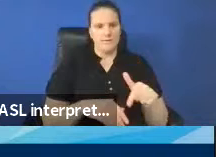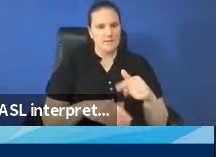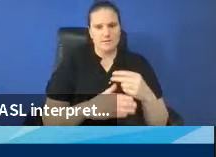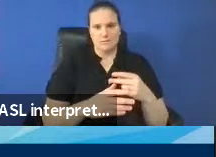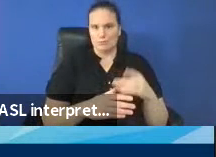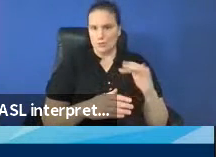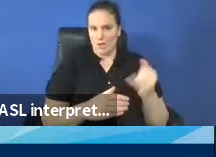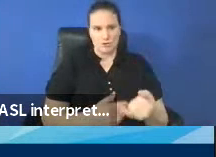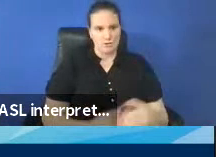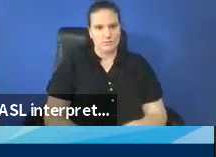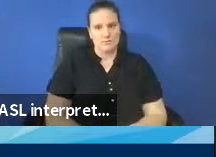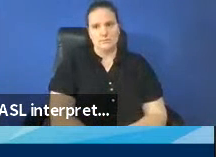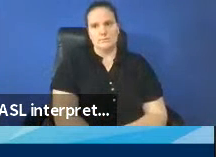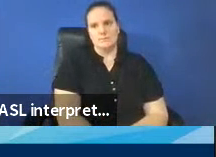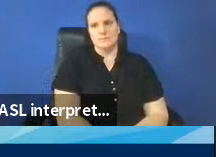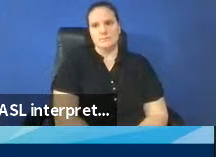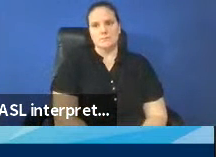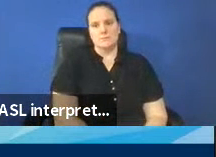project.